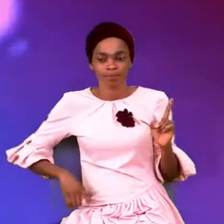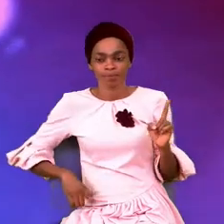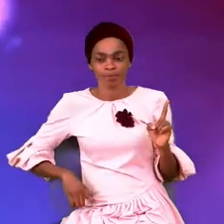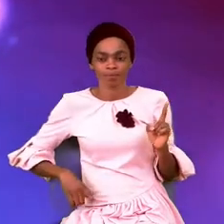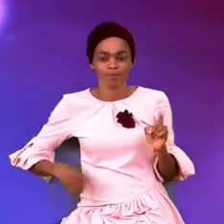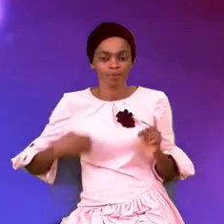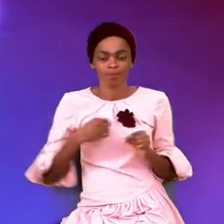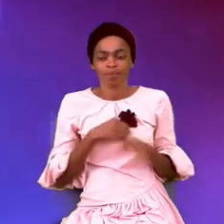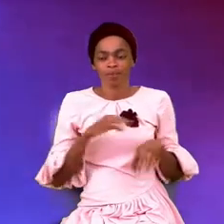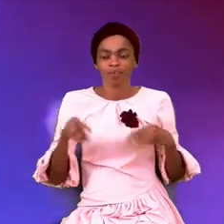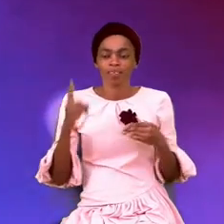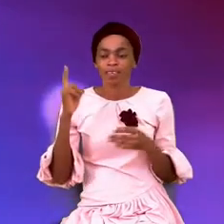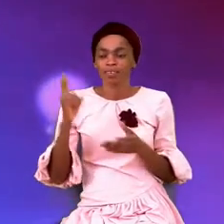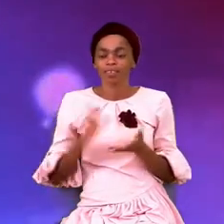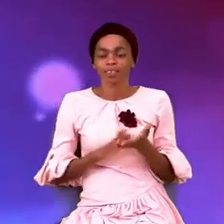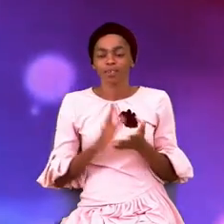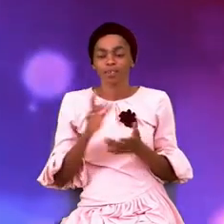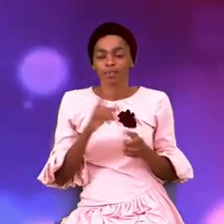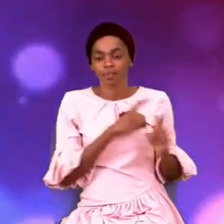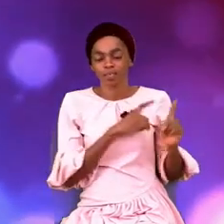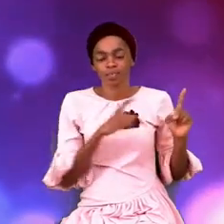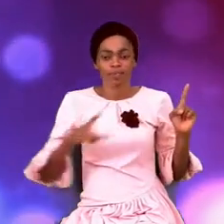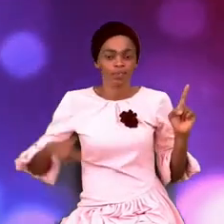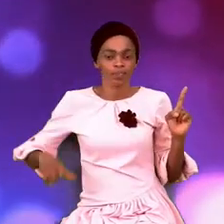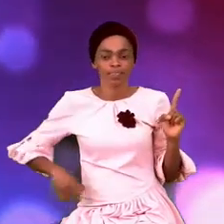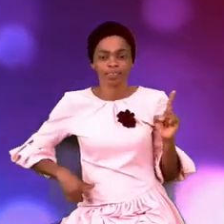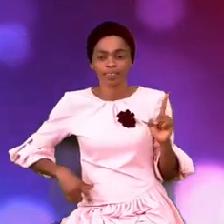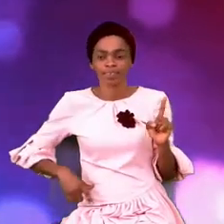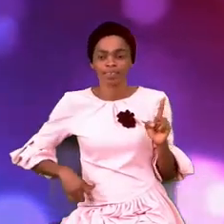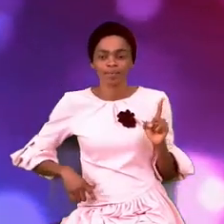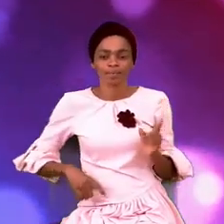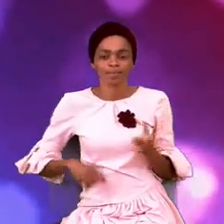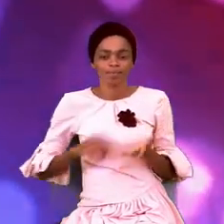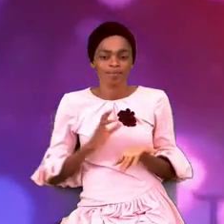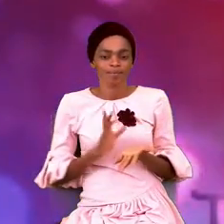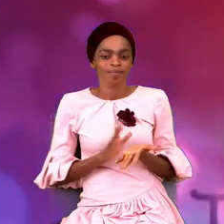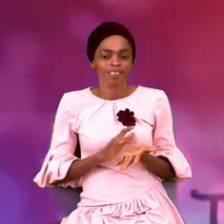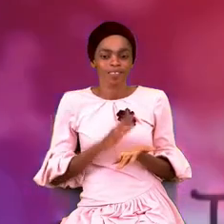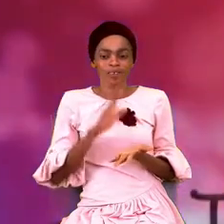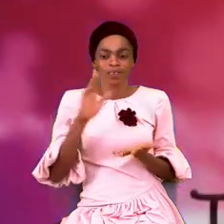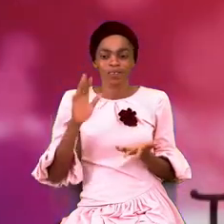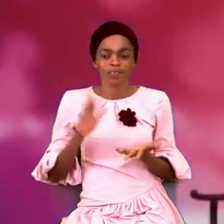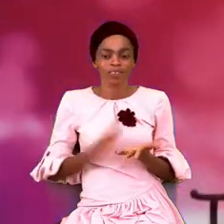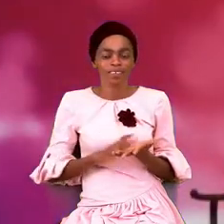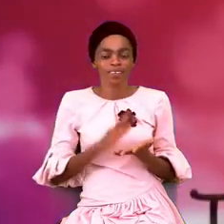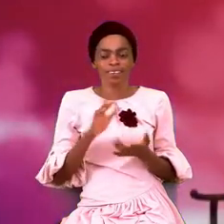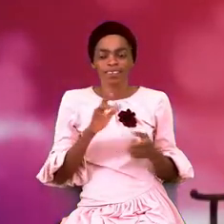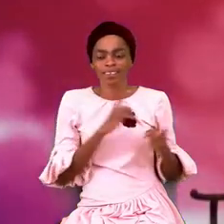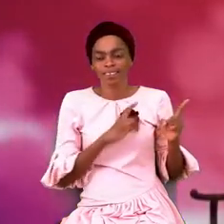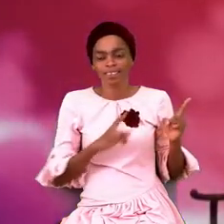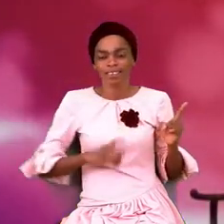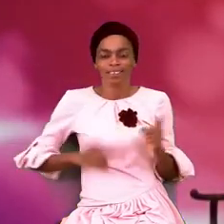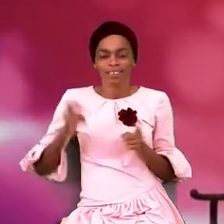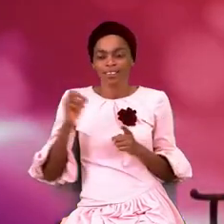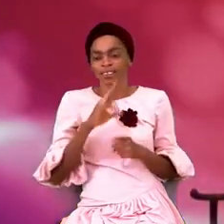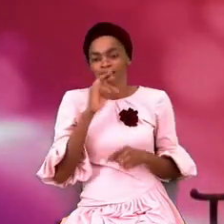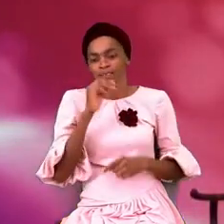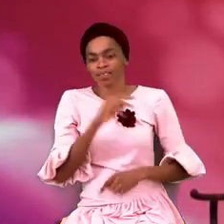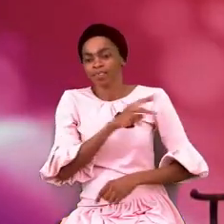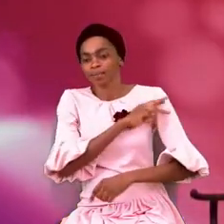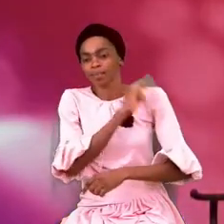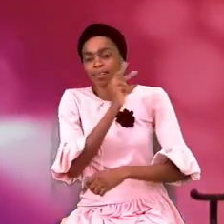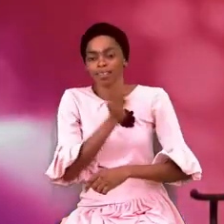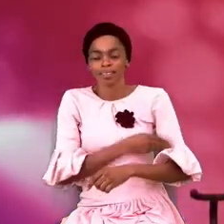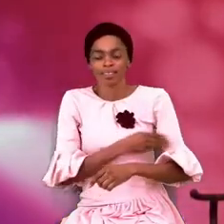Glory, glory, Lord. You are the mighty God. You are the mighty